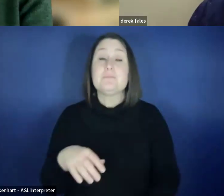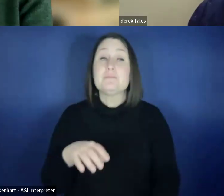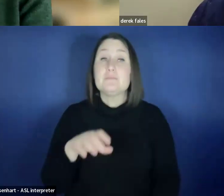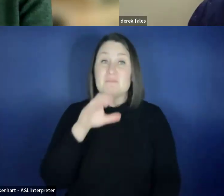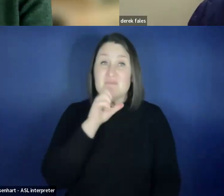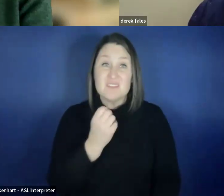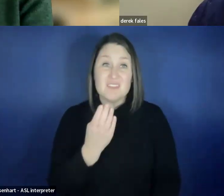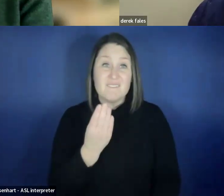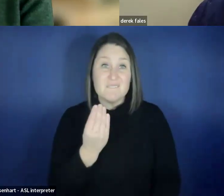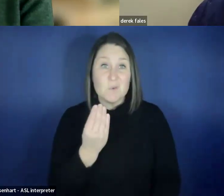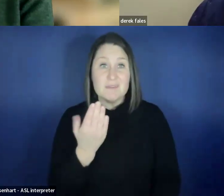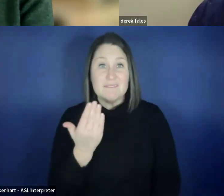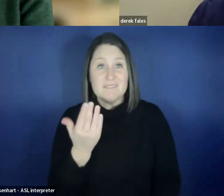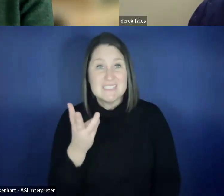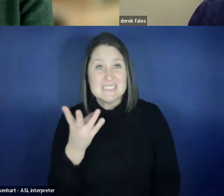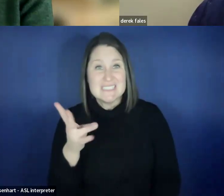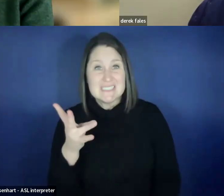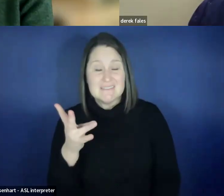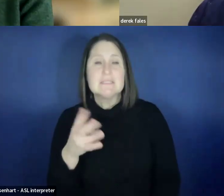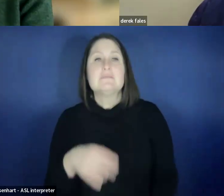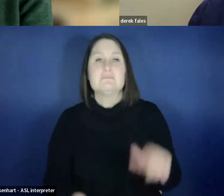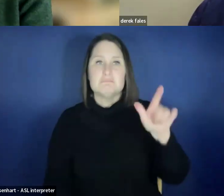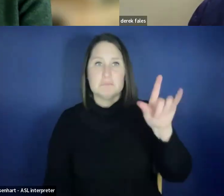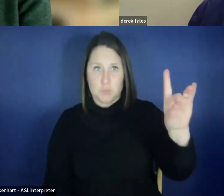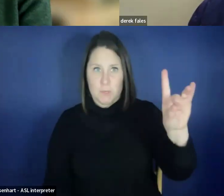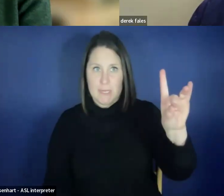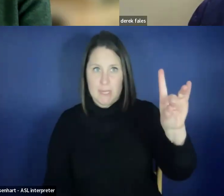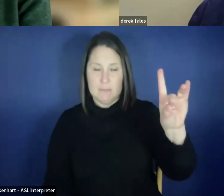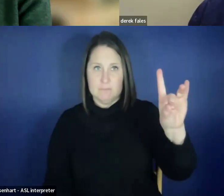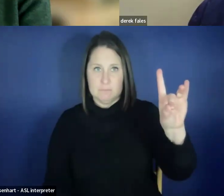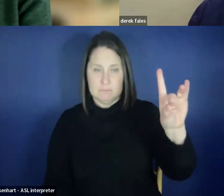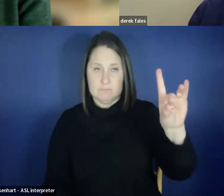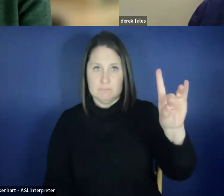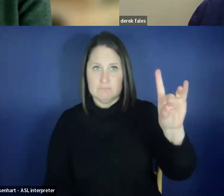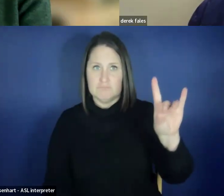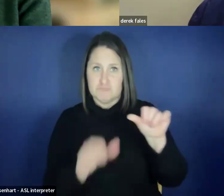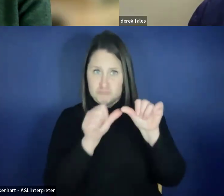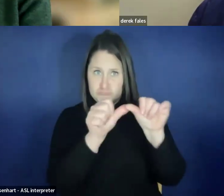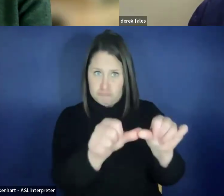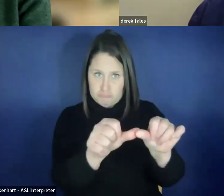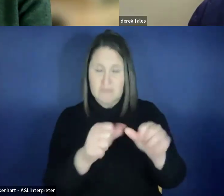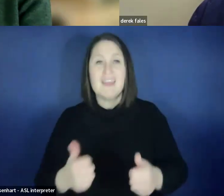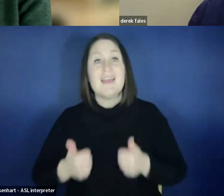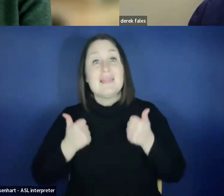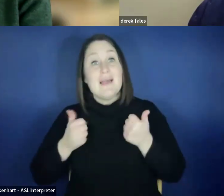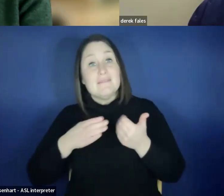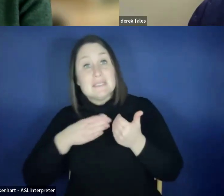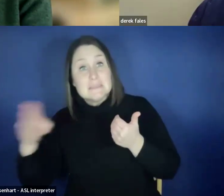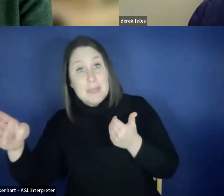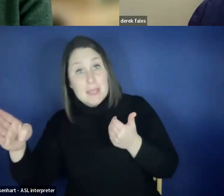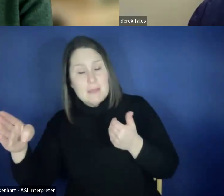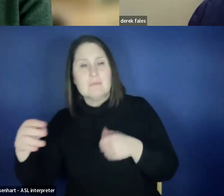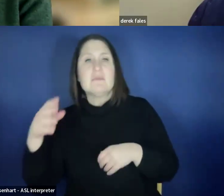to receive Section 28, and the lifespan will wrap around services primarily to support the family